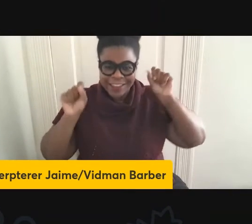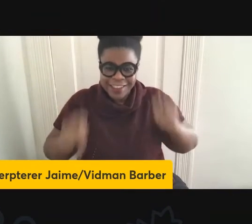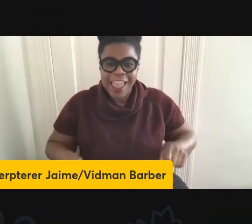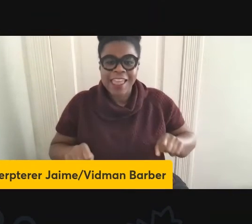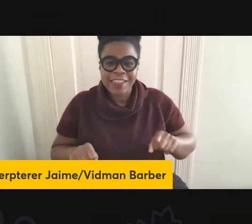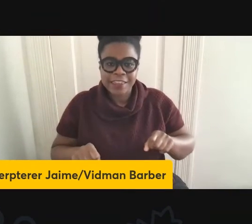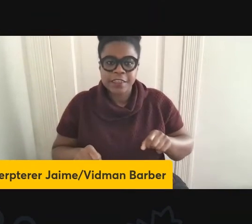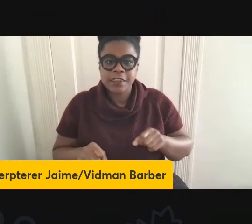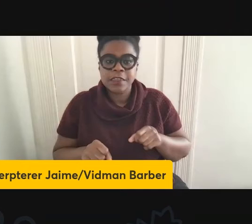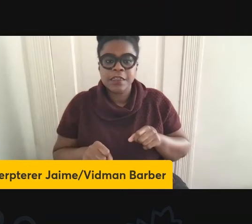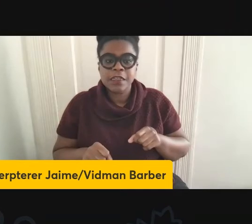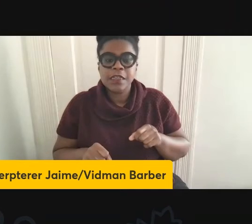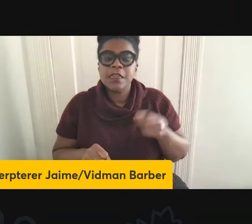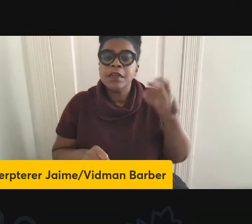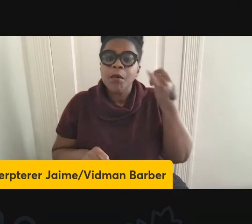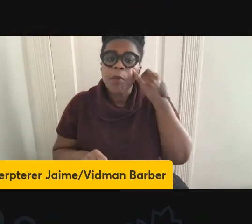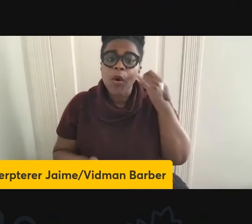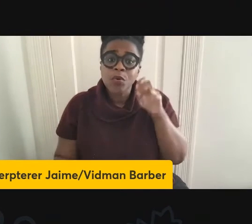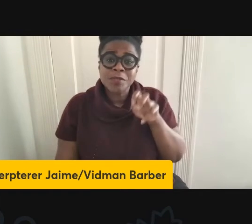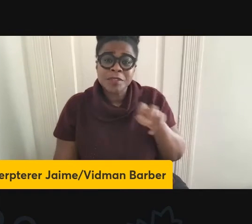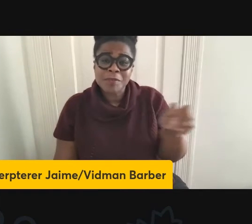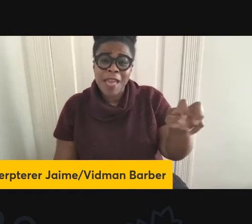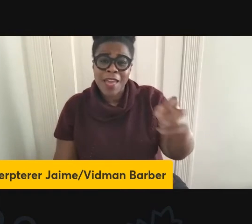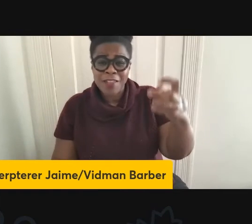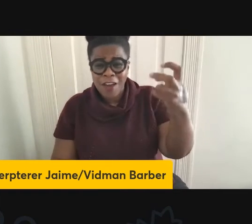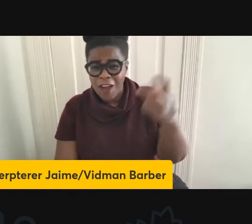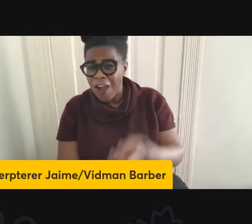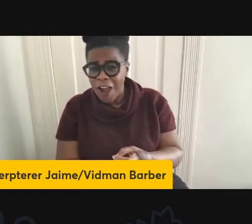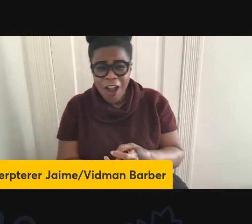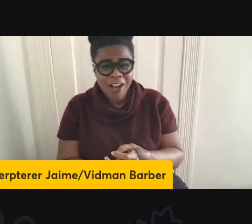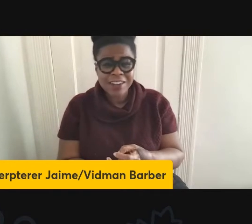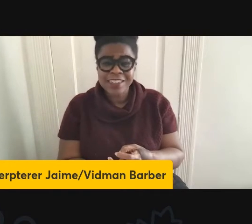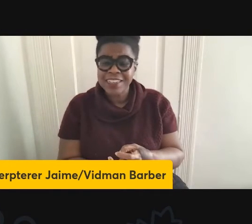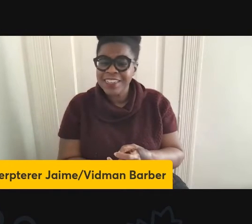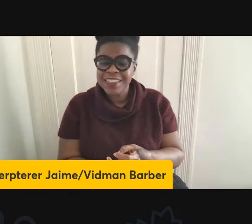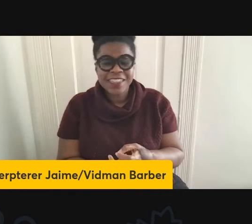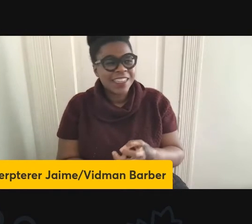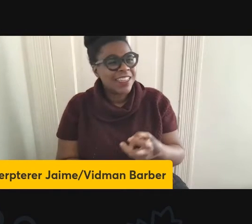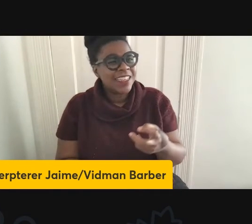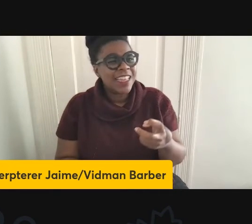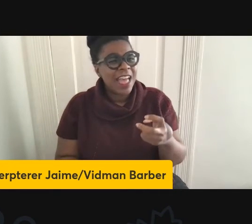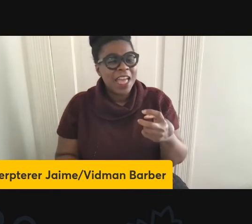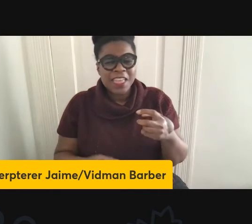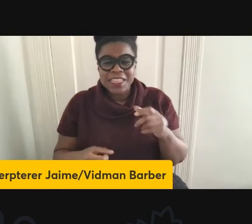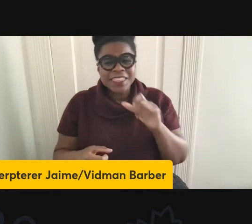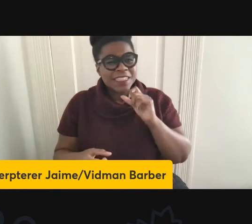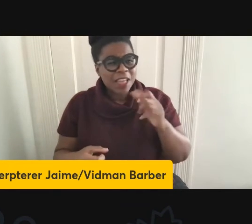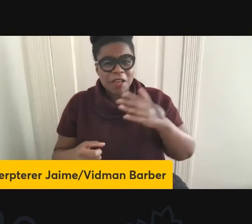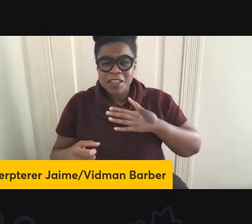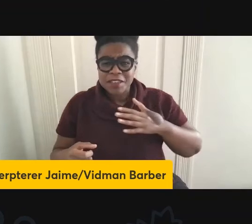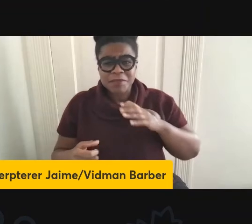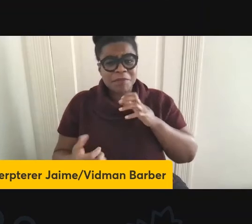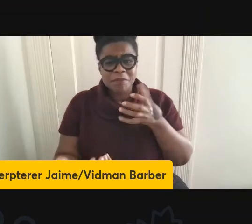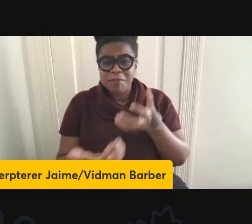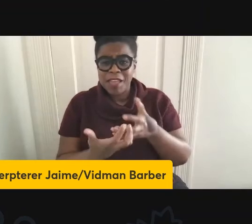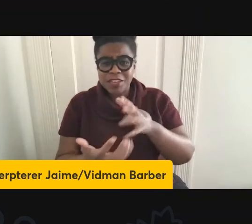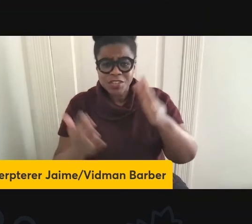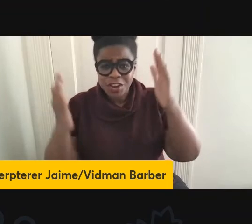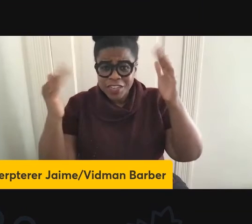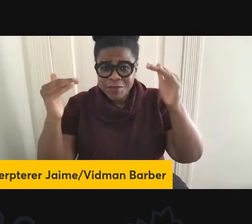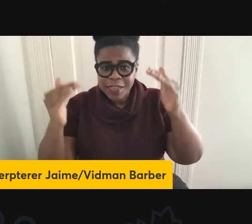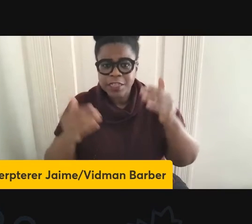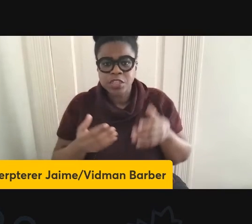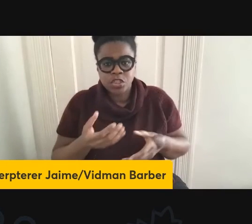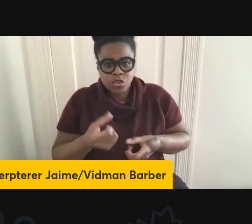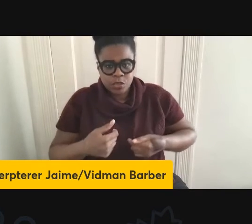even if the path is hard, even if it doesn't look like what you thought it would look like, trust me, if